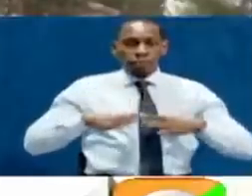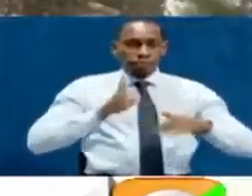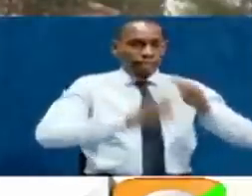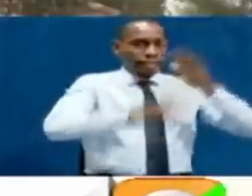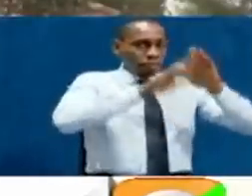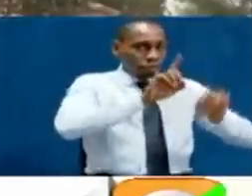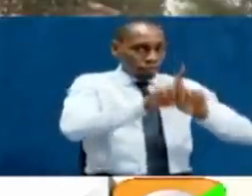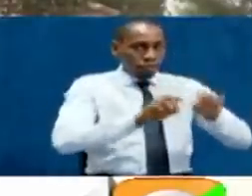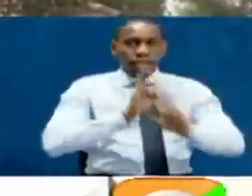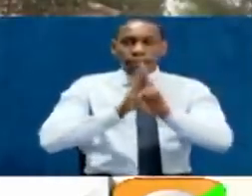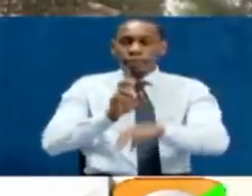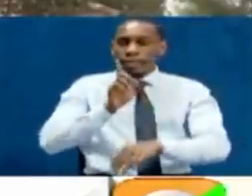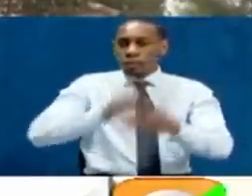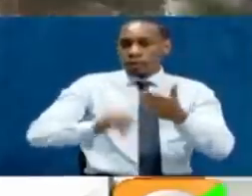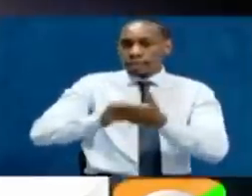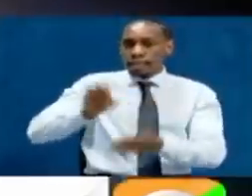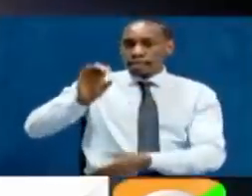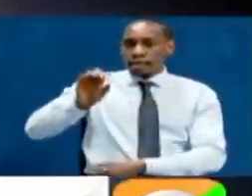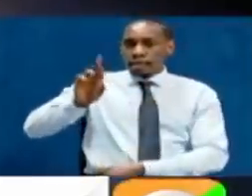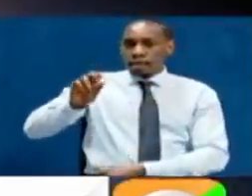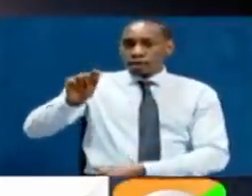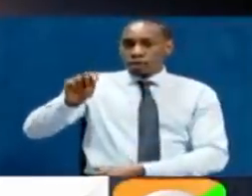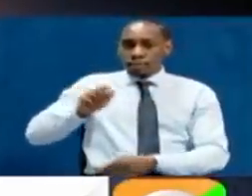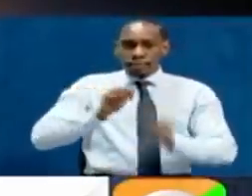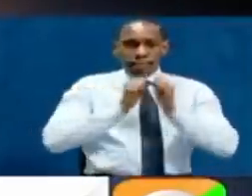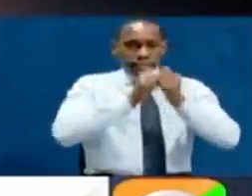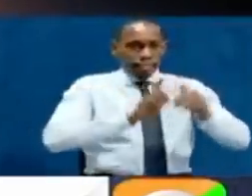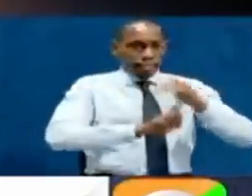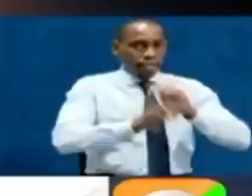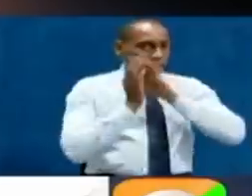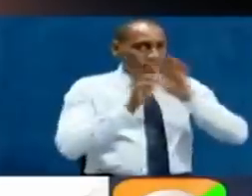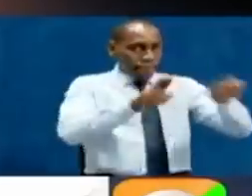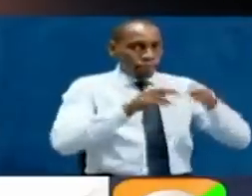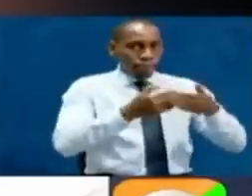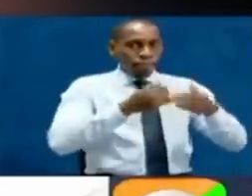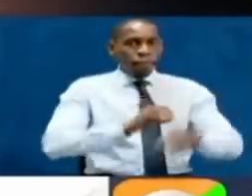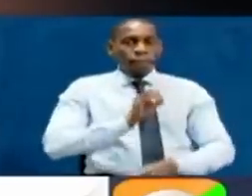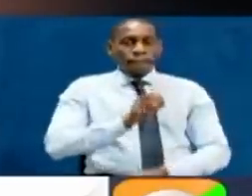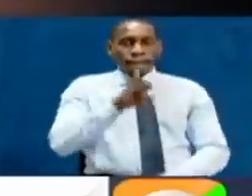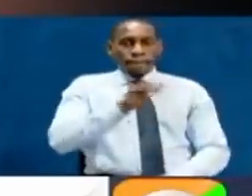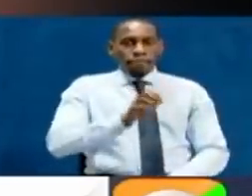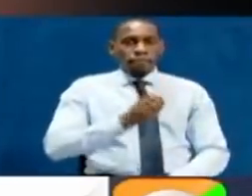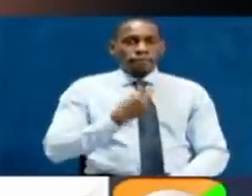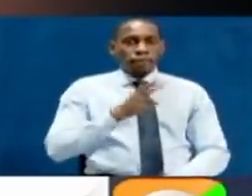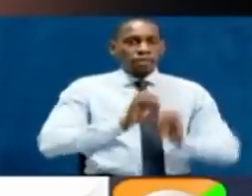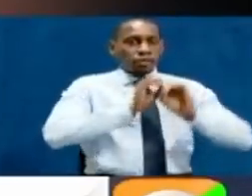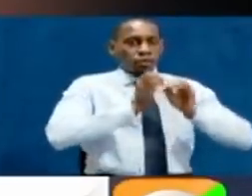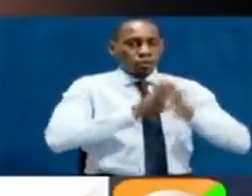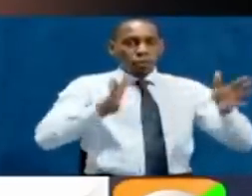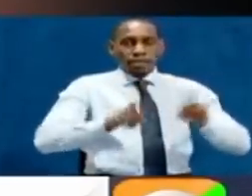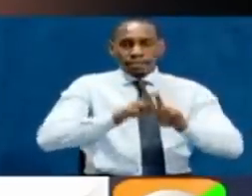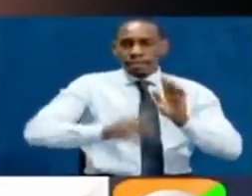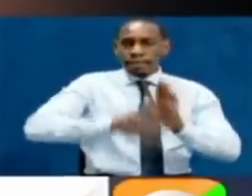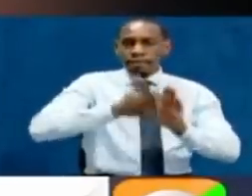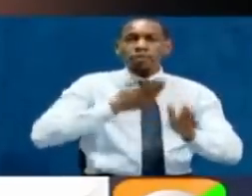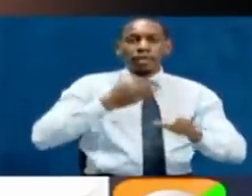apartment. It has been reported that Ouko was with Omwenga in his bedroom before they had a loud bang. Ouko is then reported to have been in a